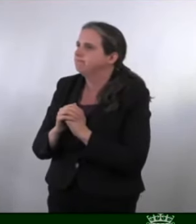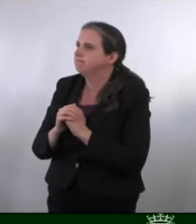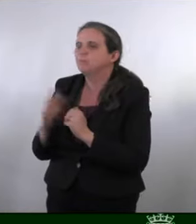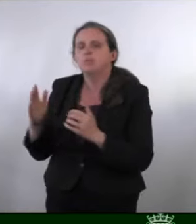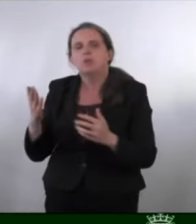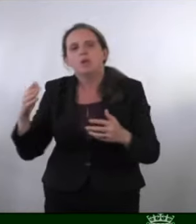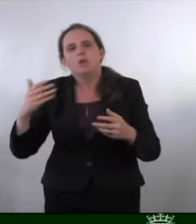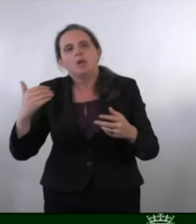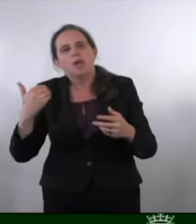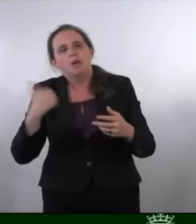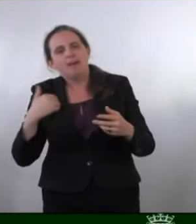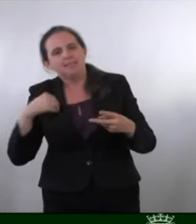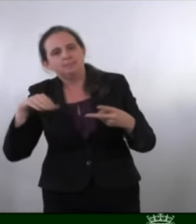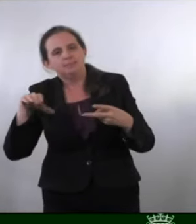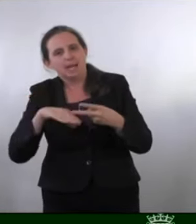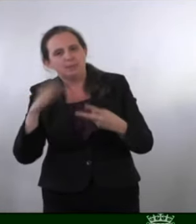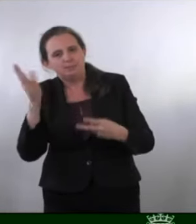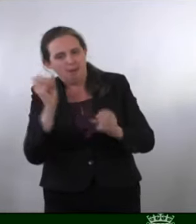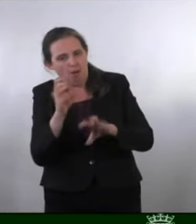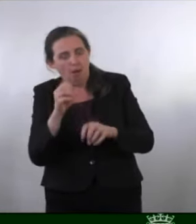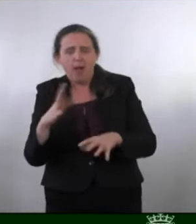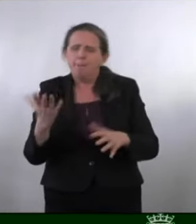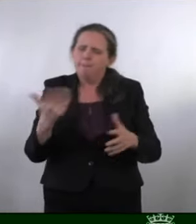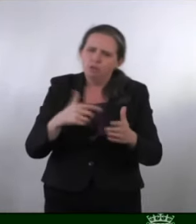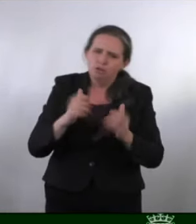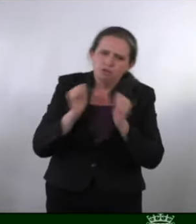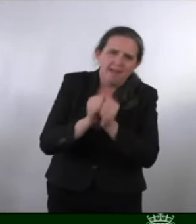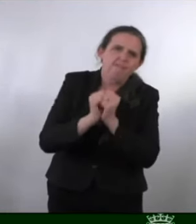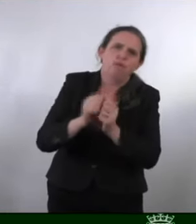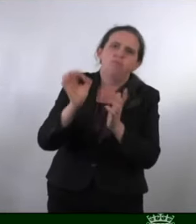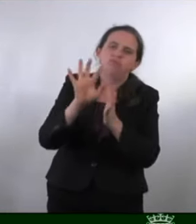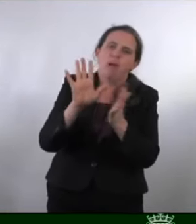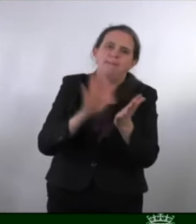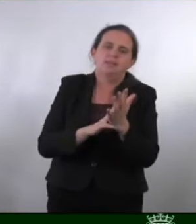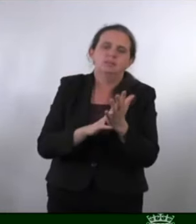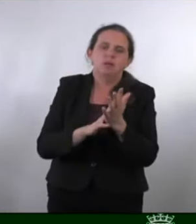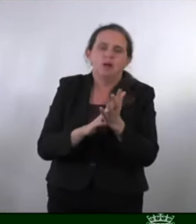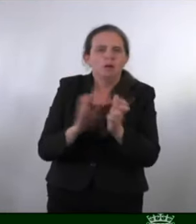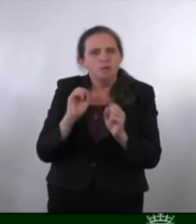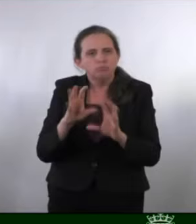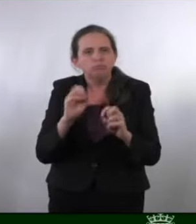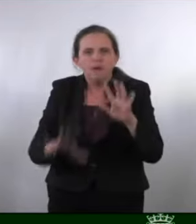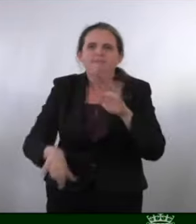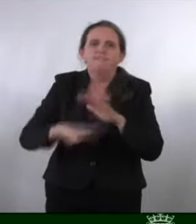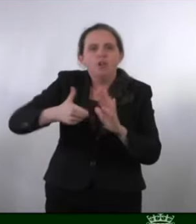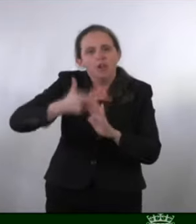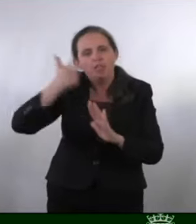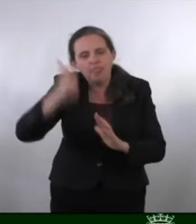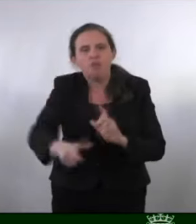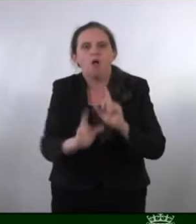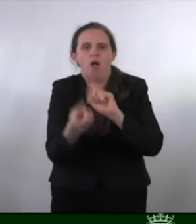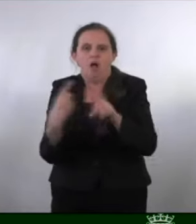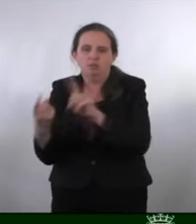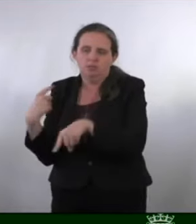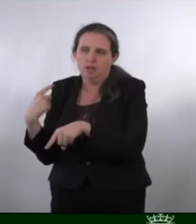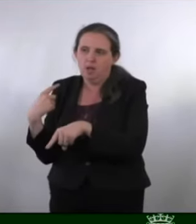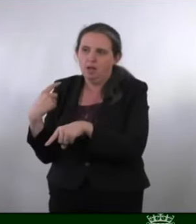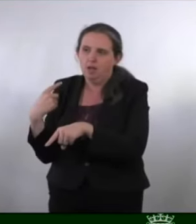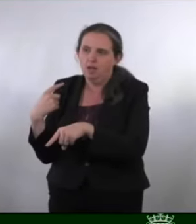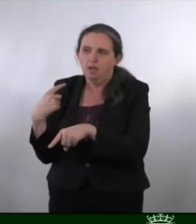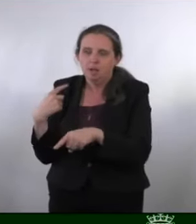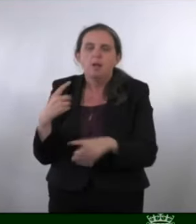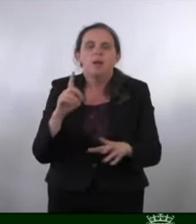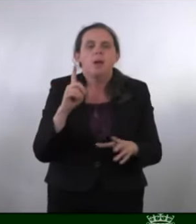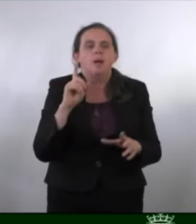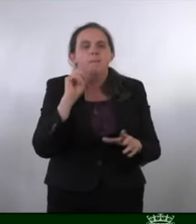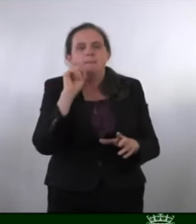such full and thorough answers and really listening to what people are saying. But I will forgive him if,